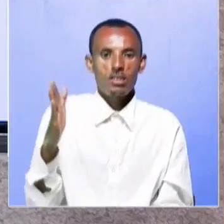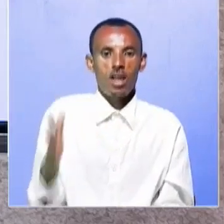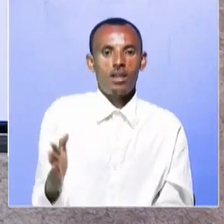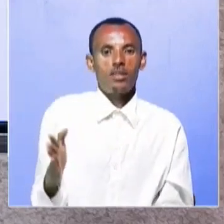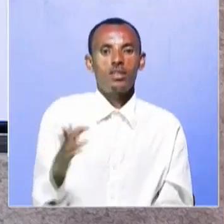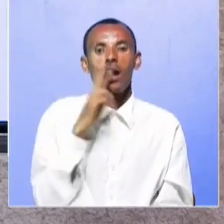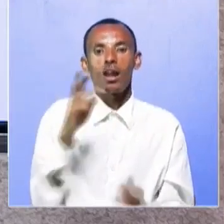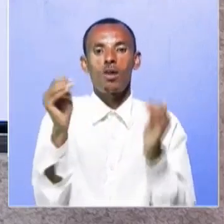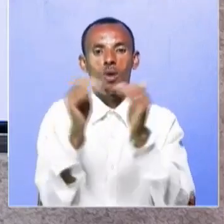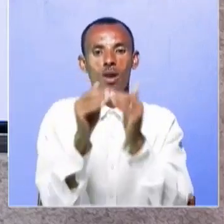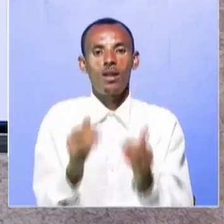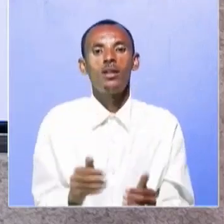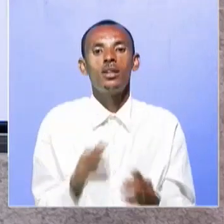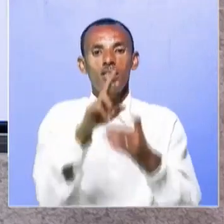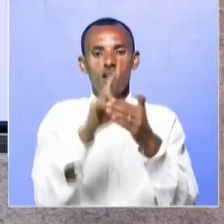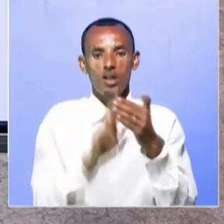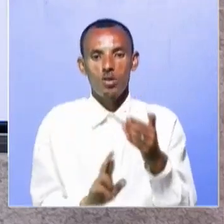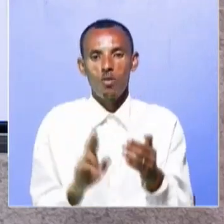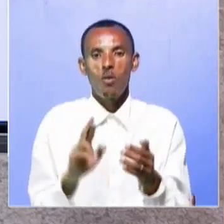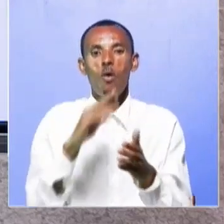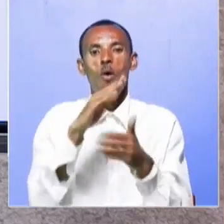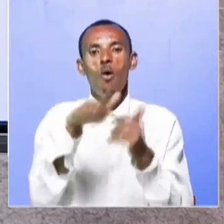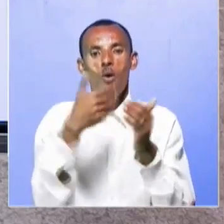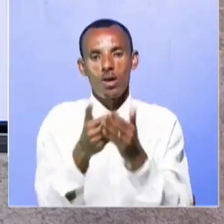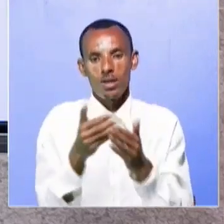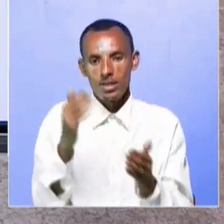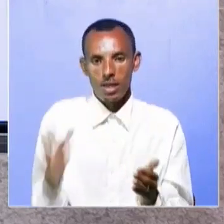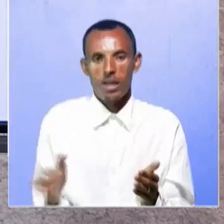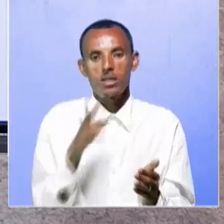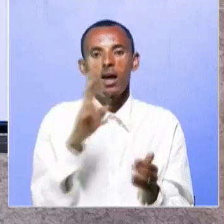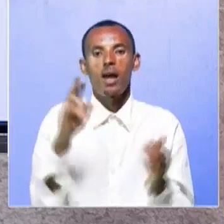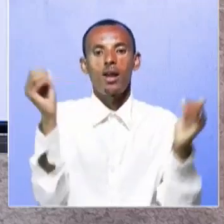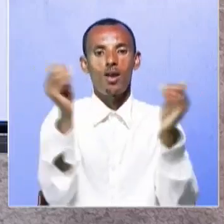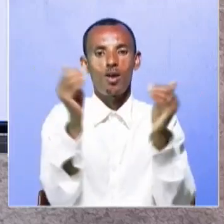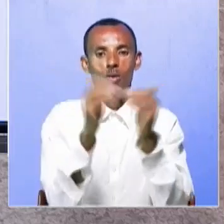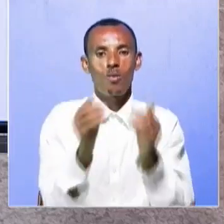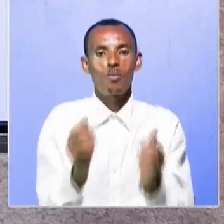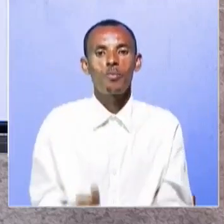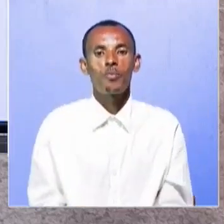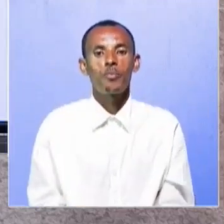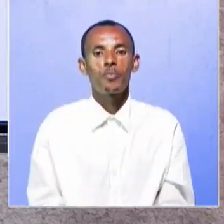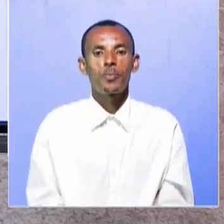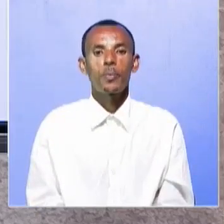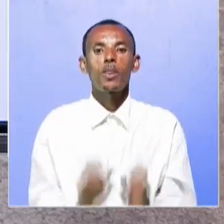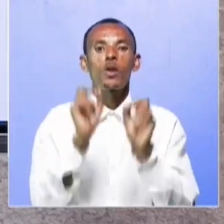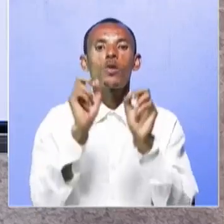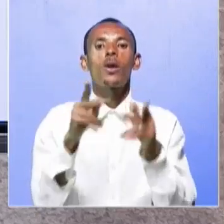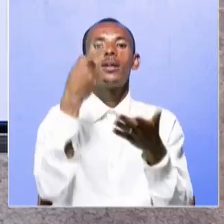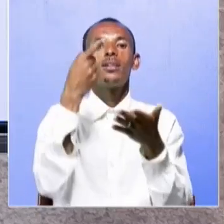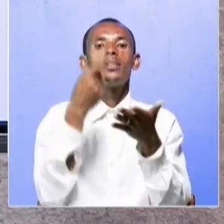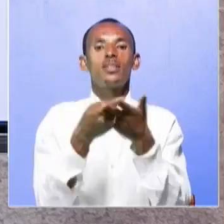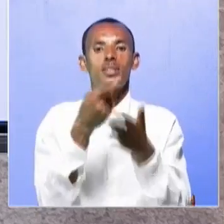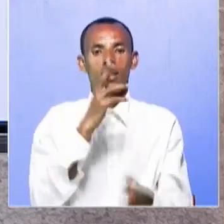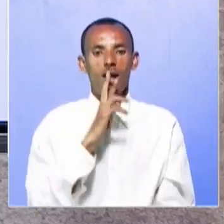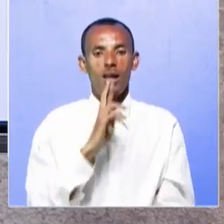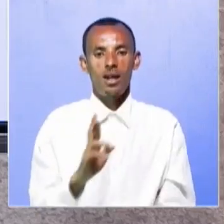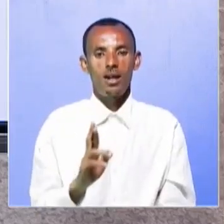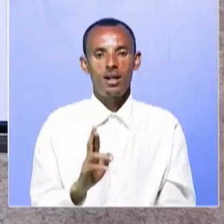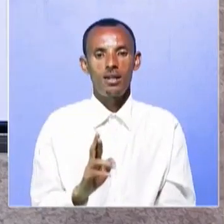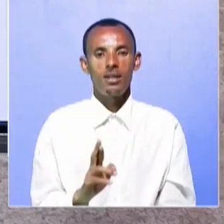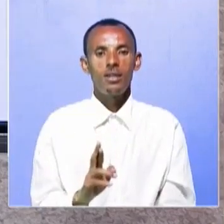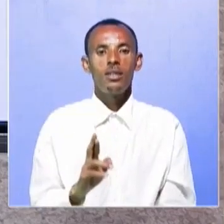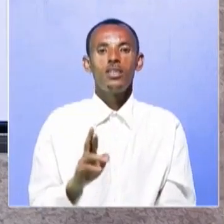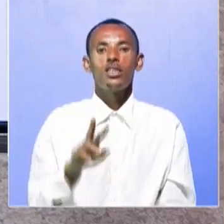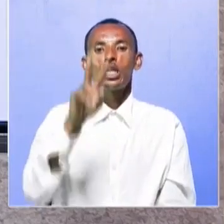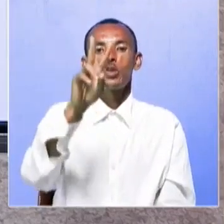sides. Okay, the ratio of all pairs of the corresponding sides are proportional. Okay, these are